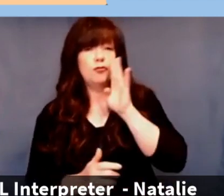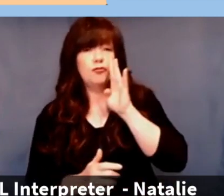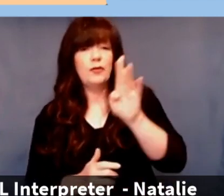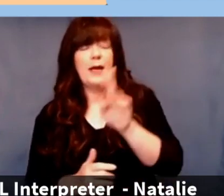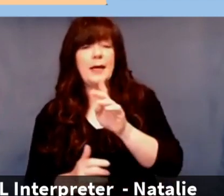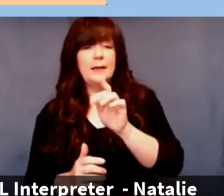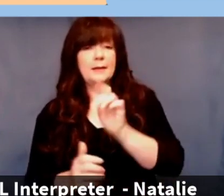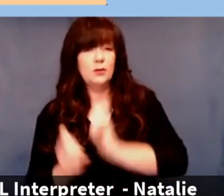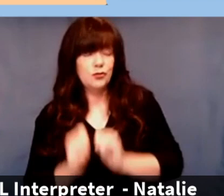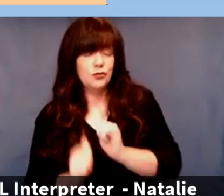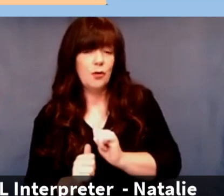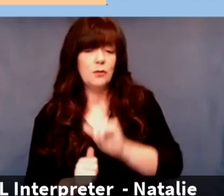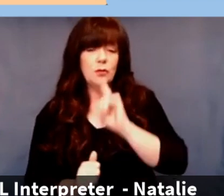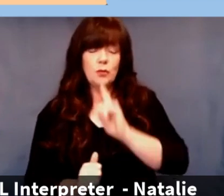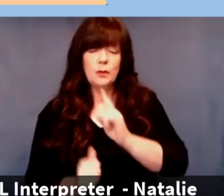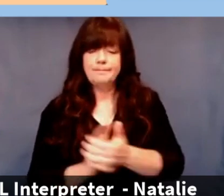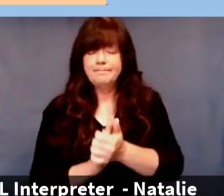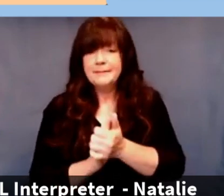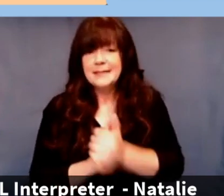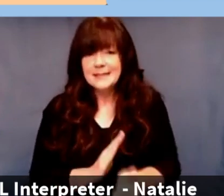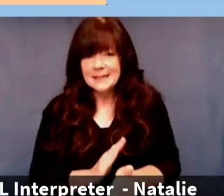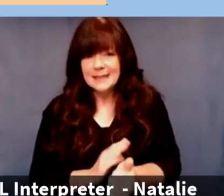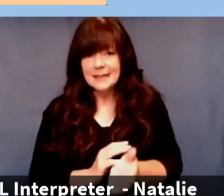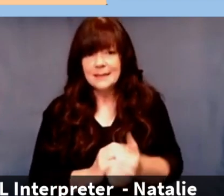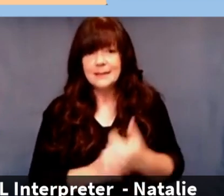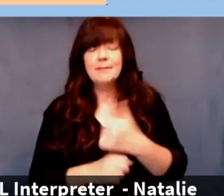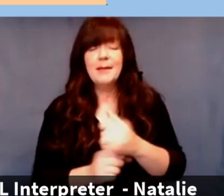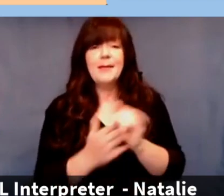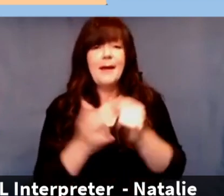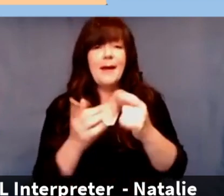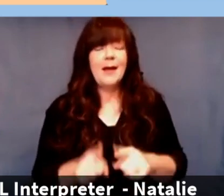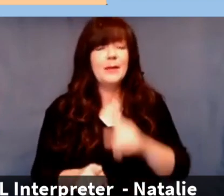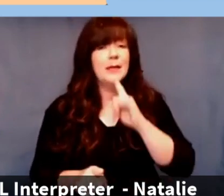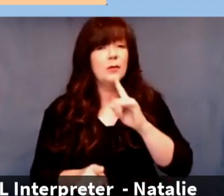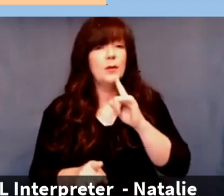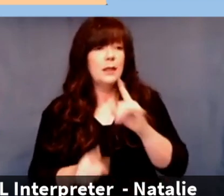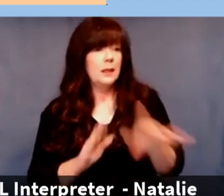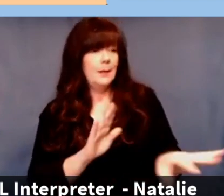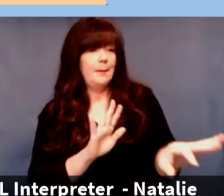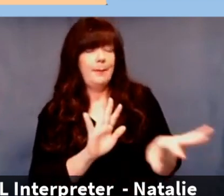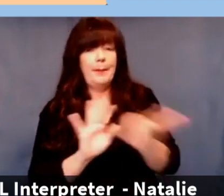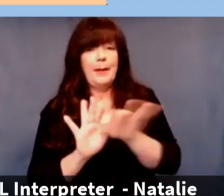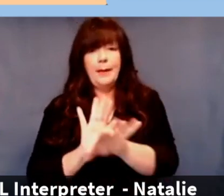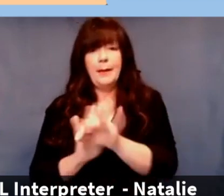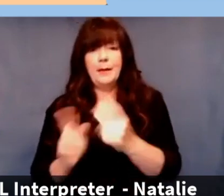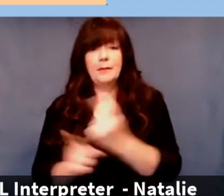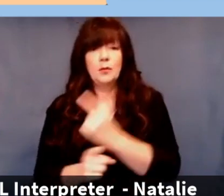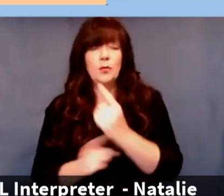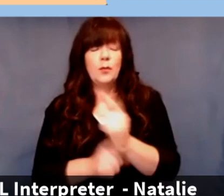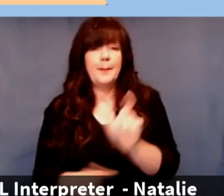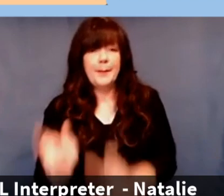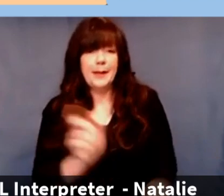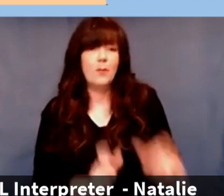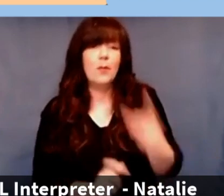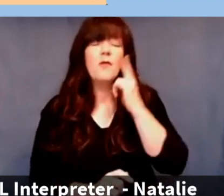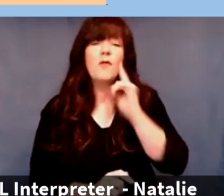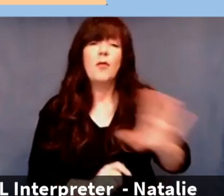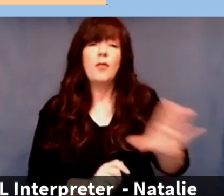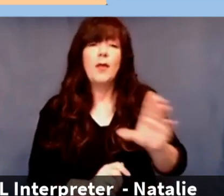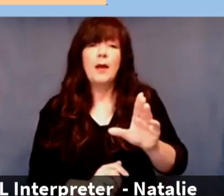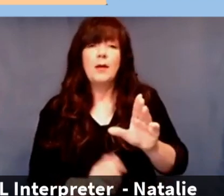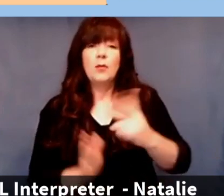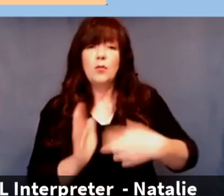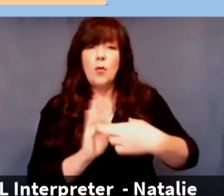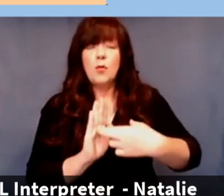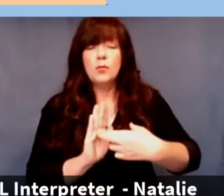of that it happens organically, and just picking the people, the right people for the part, and then it